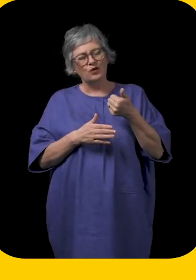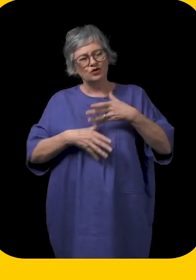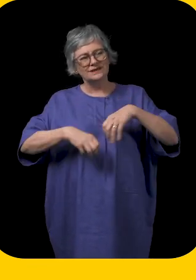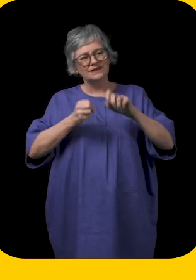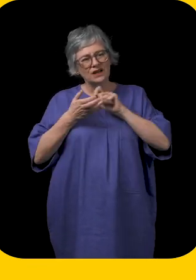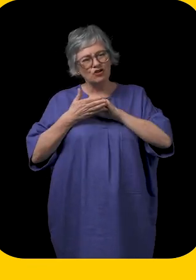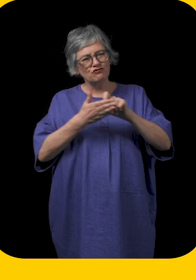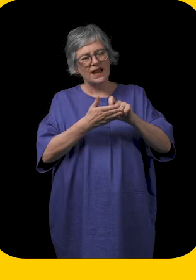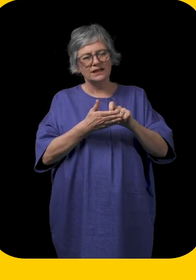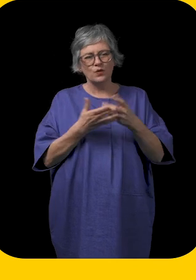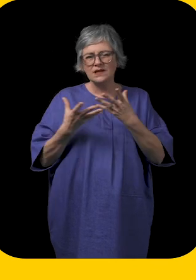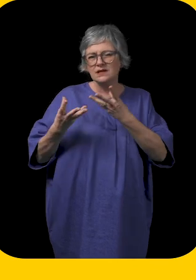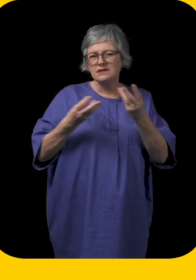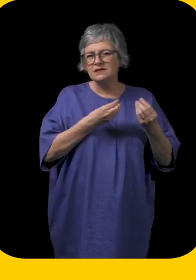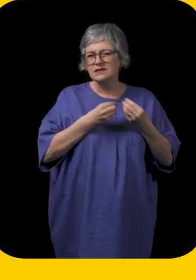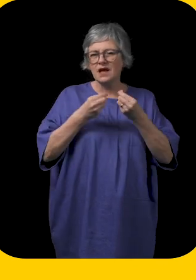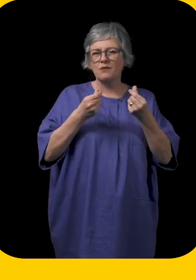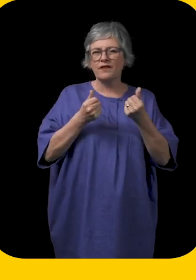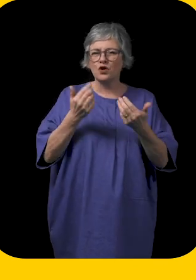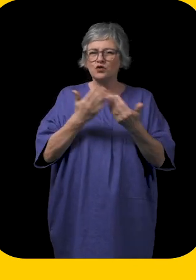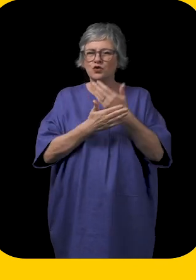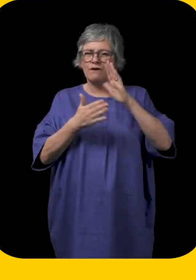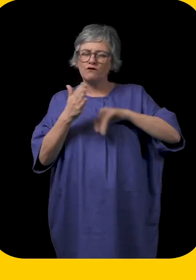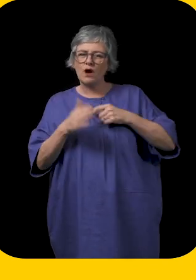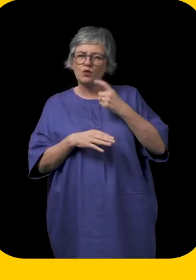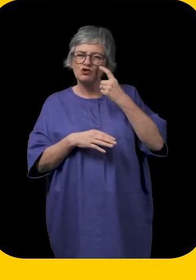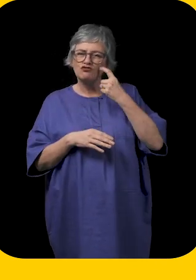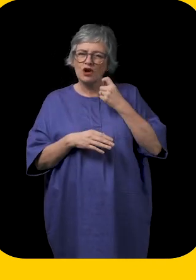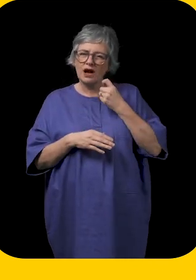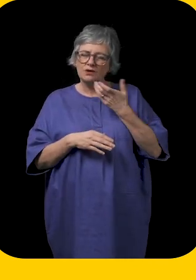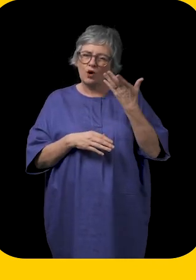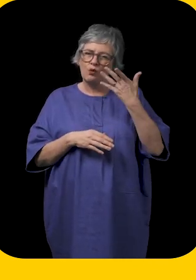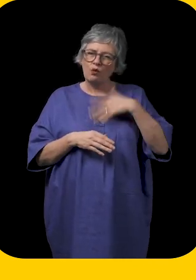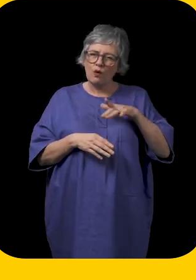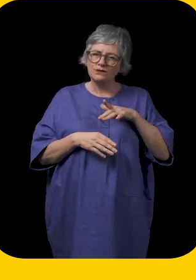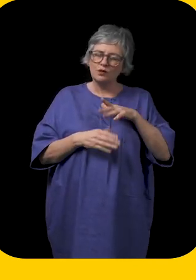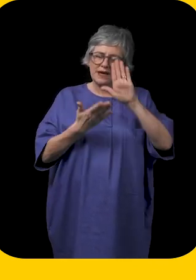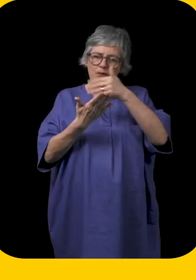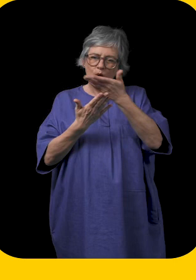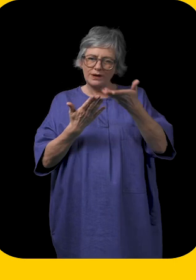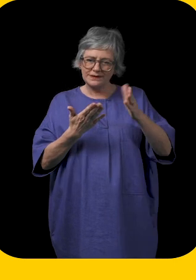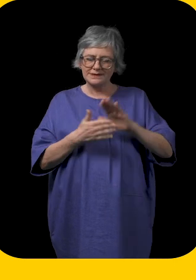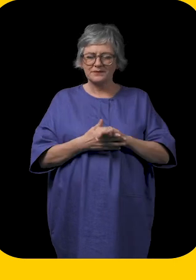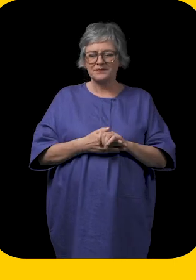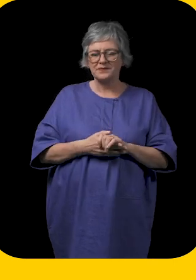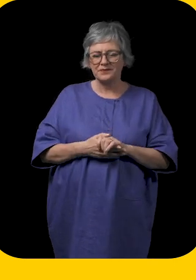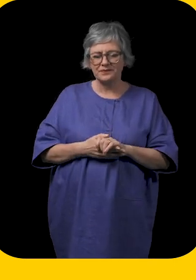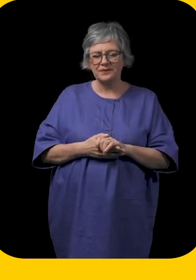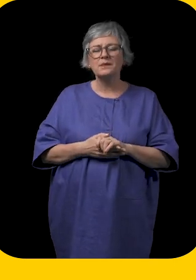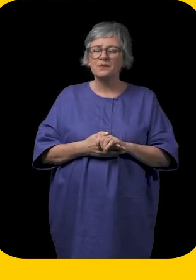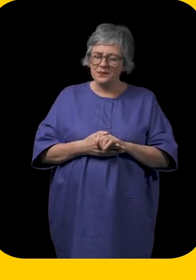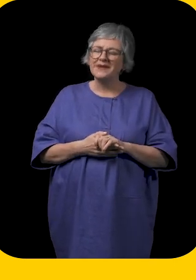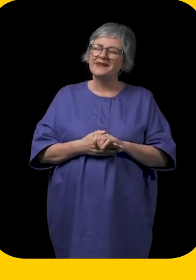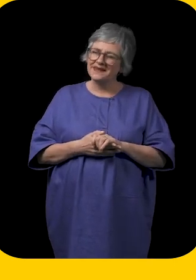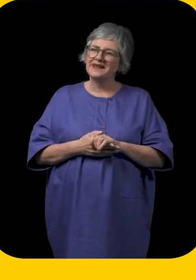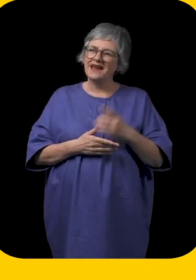Yeah, I wanted to ask Nadine how she started to write, and if this was something that she's knew from when she was young that she